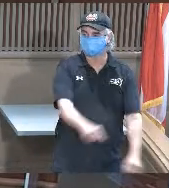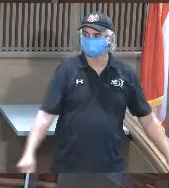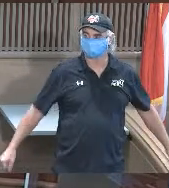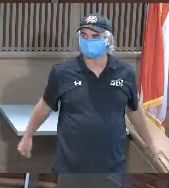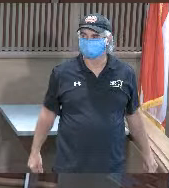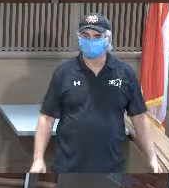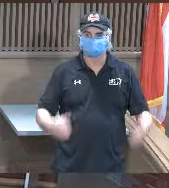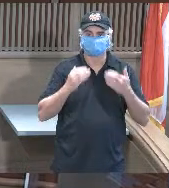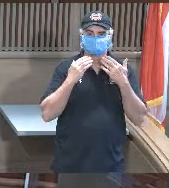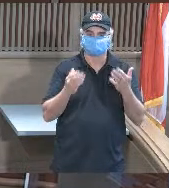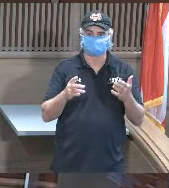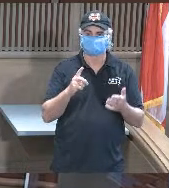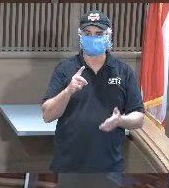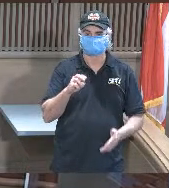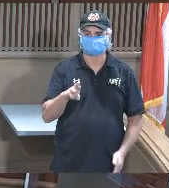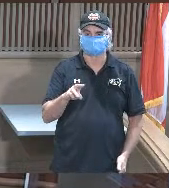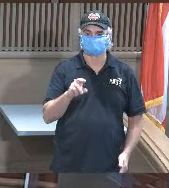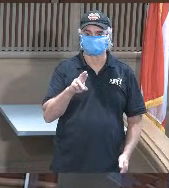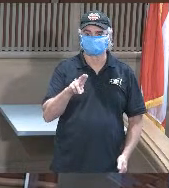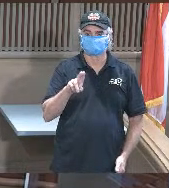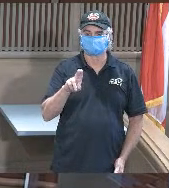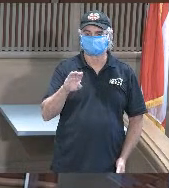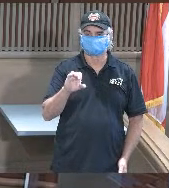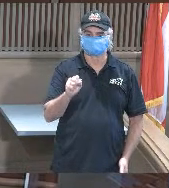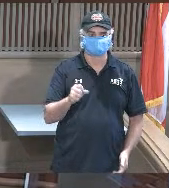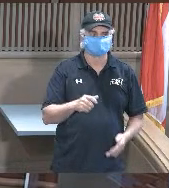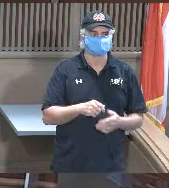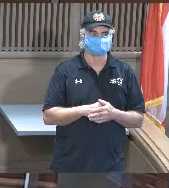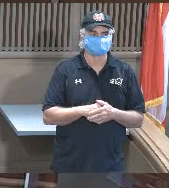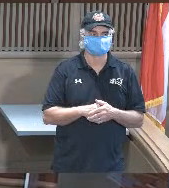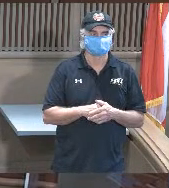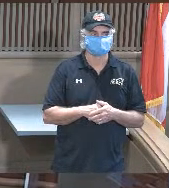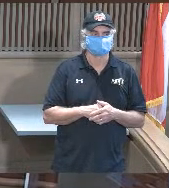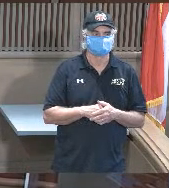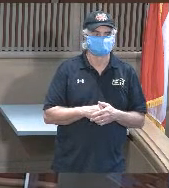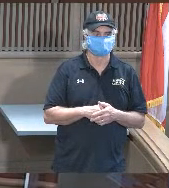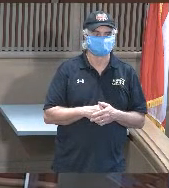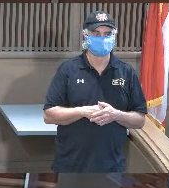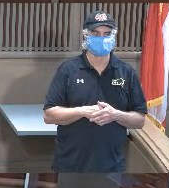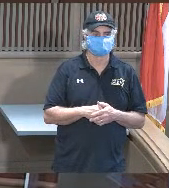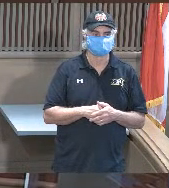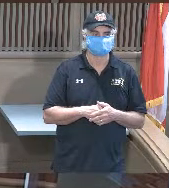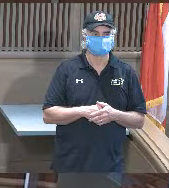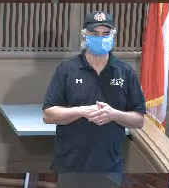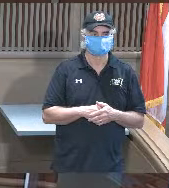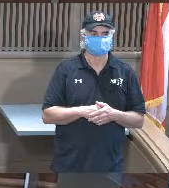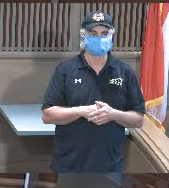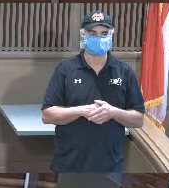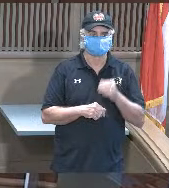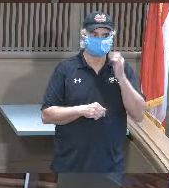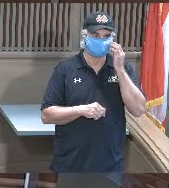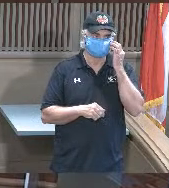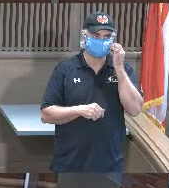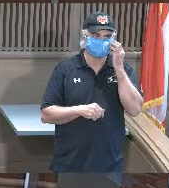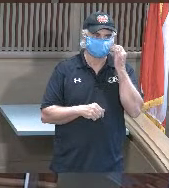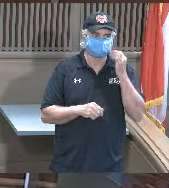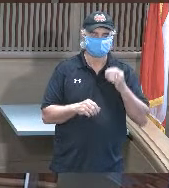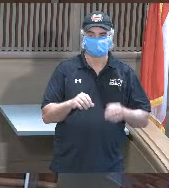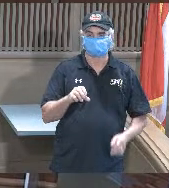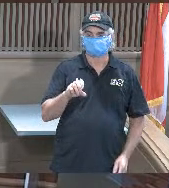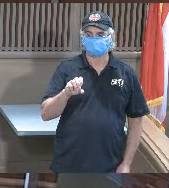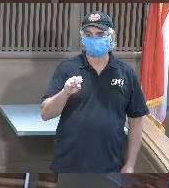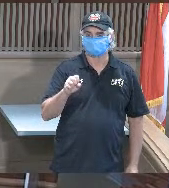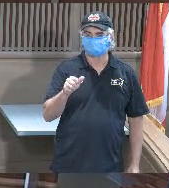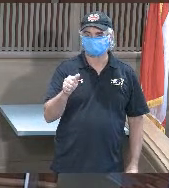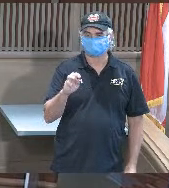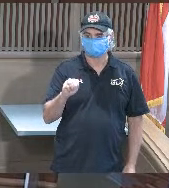Thank you, Dr. Ruiz. Our final presenter today will be Sam Allen, E.M.S. Director for Dougherty County, who will share